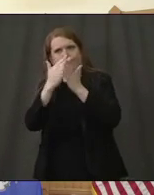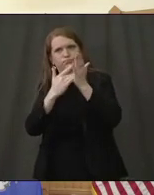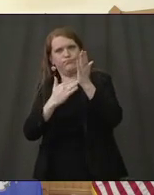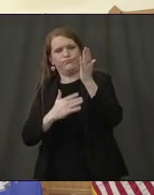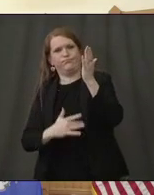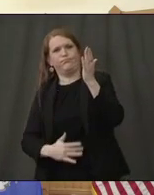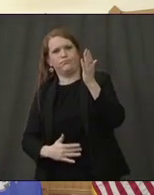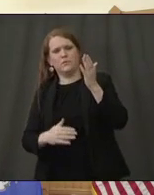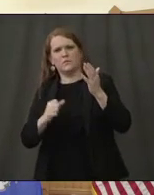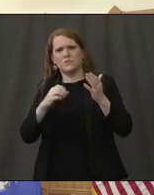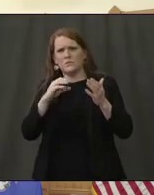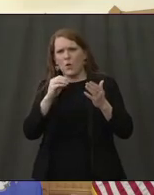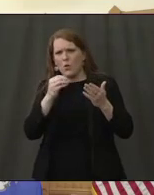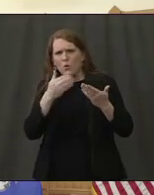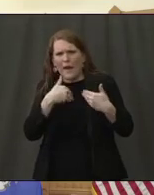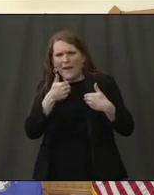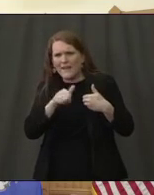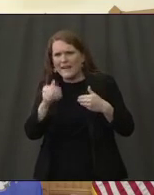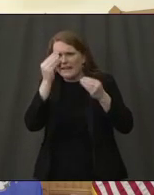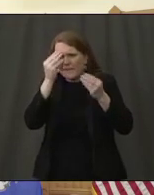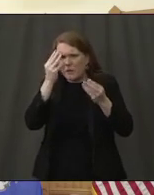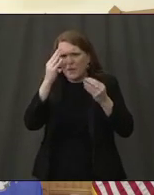receive assistance for unemployment?